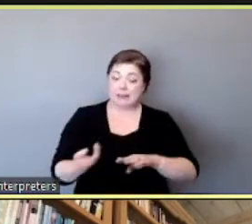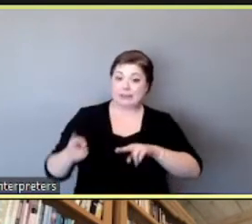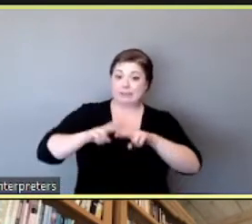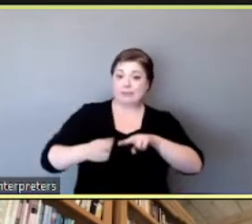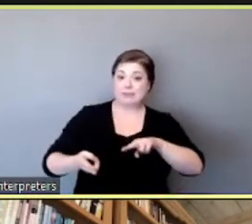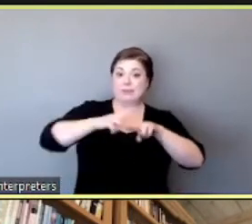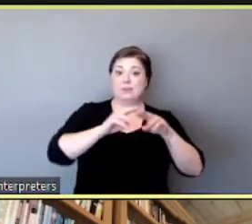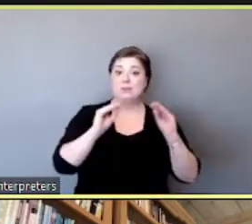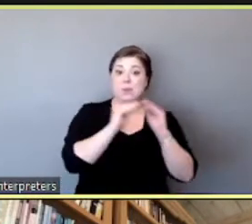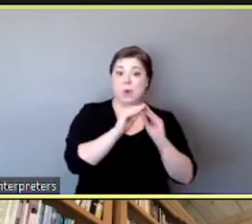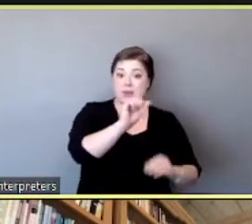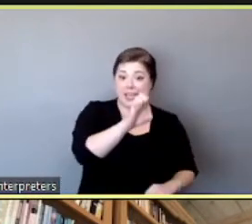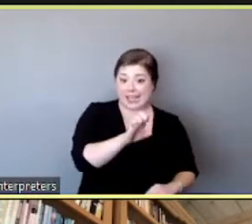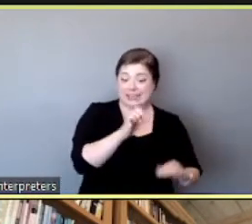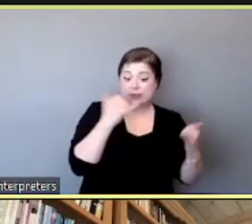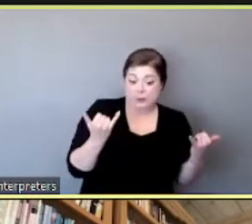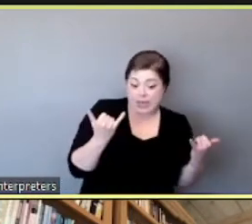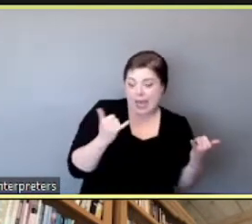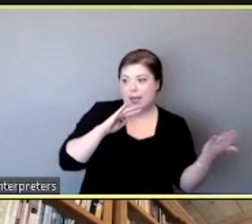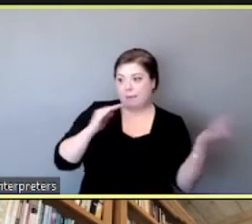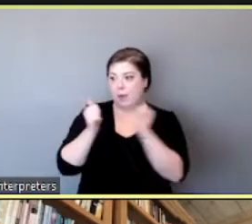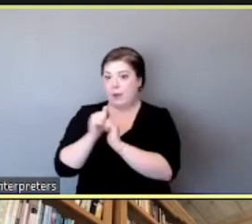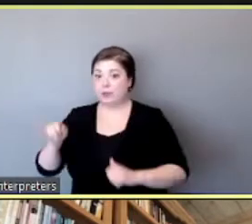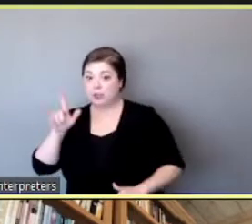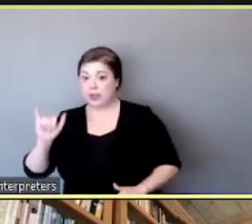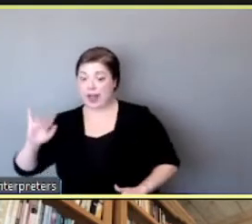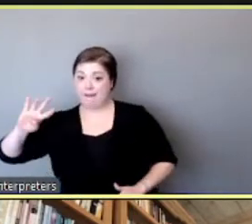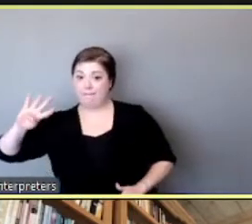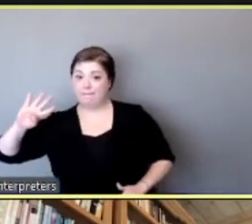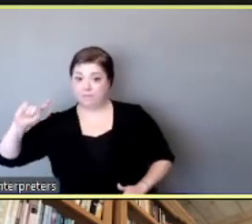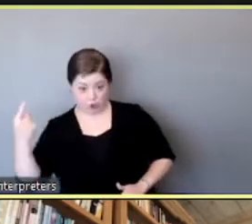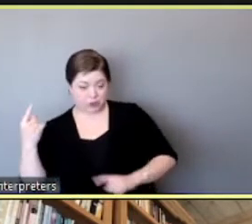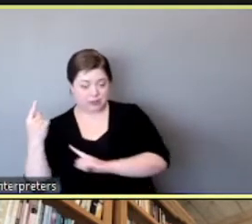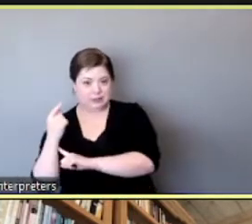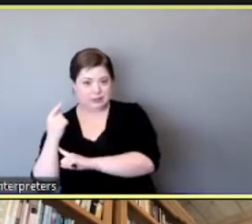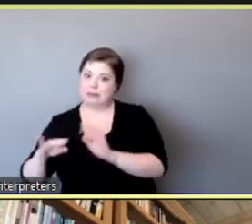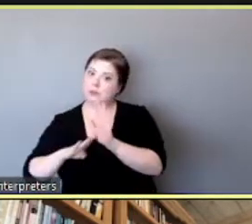today compared to July 1st. That's a serious problem. Next slide, please.